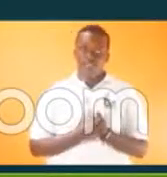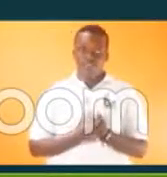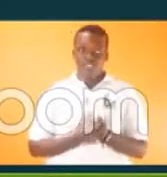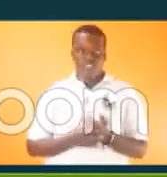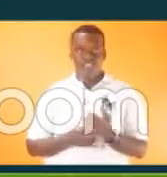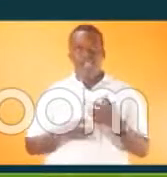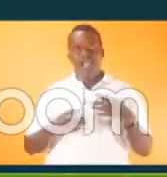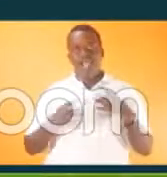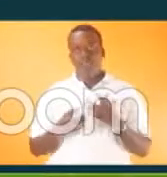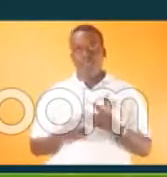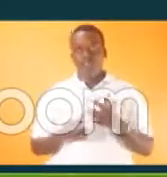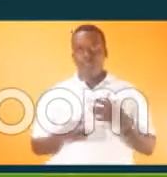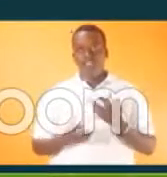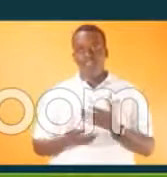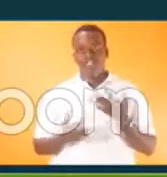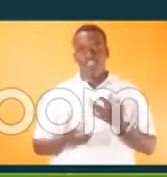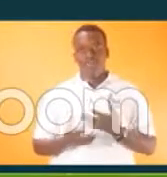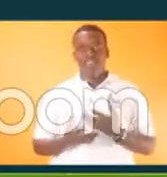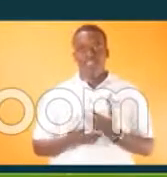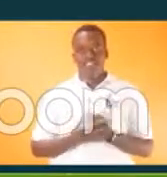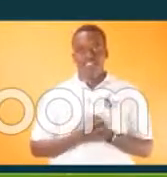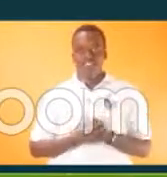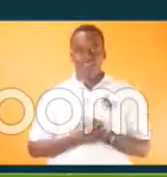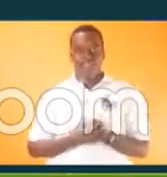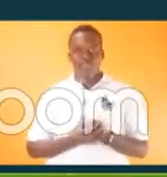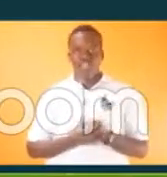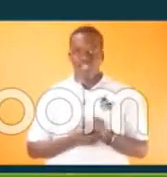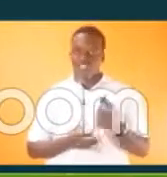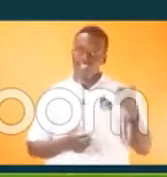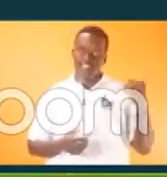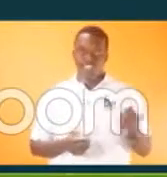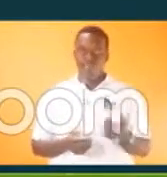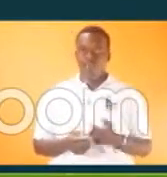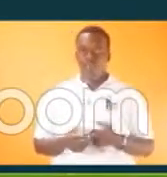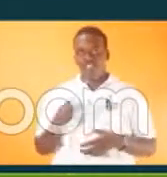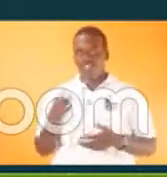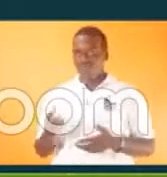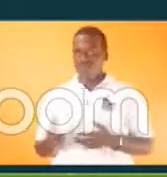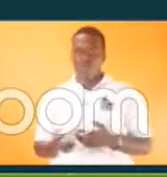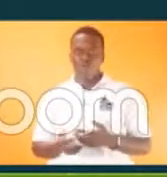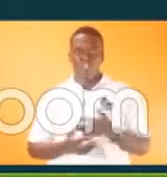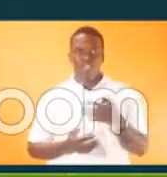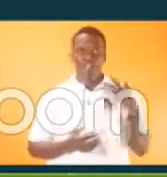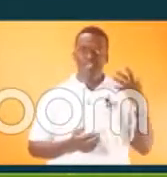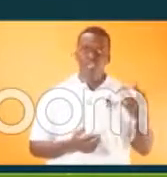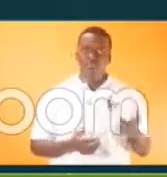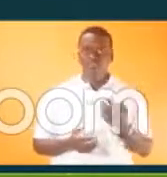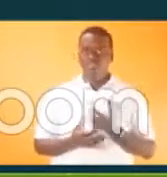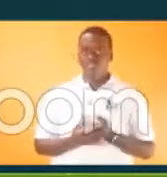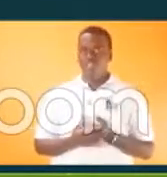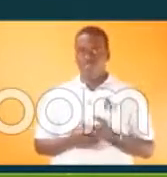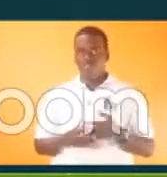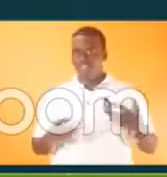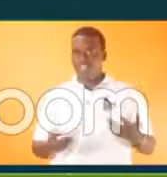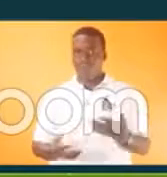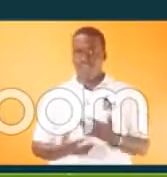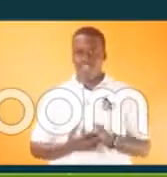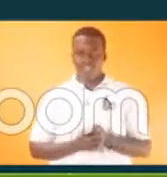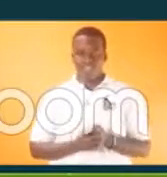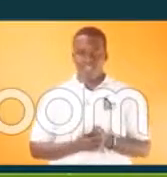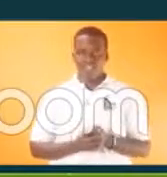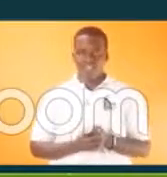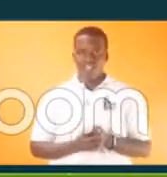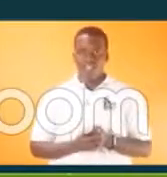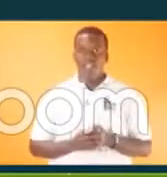our target users are people with different disabilities that require a wheelchair, such as cerebral palsy, spinal cord injury, muscular dystrophy, and